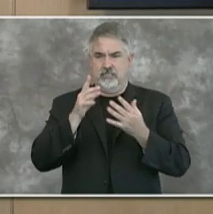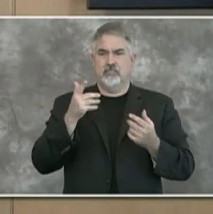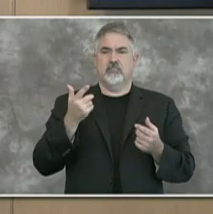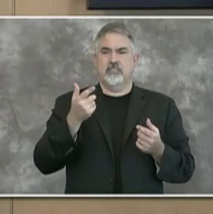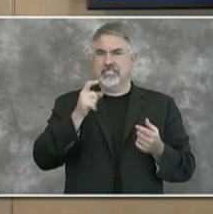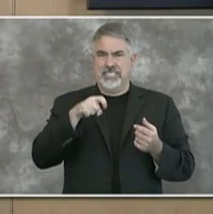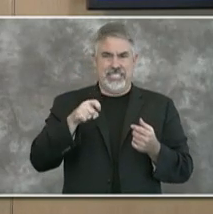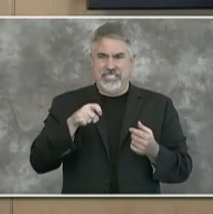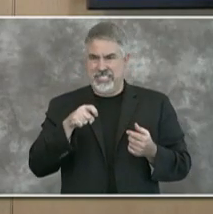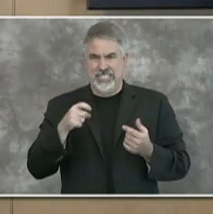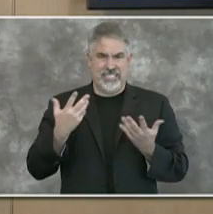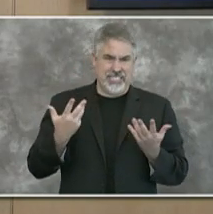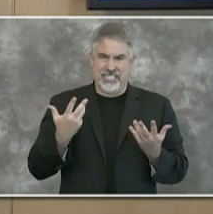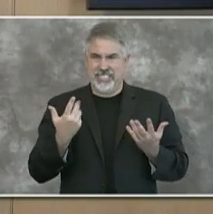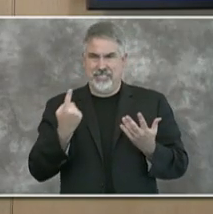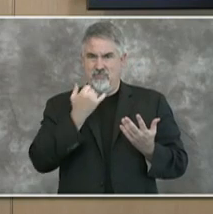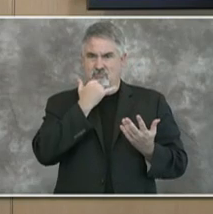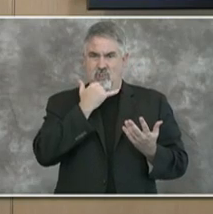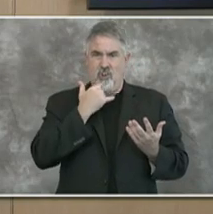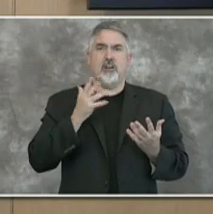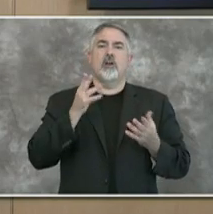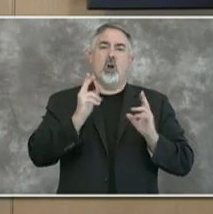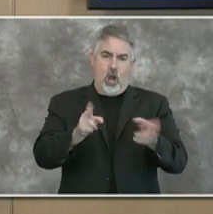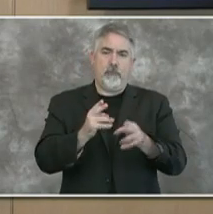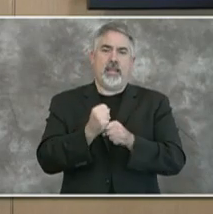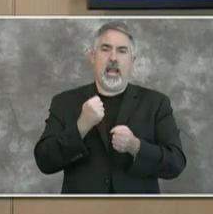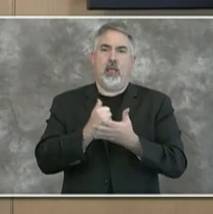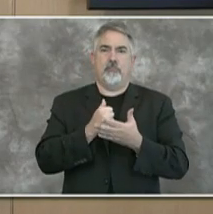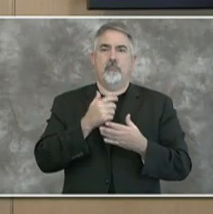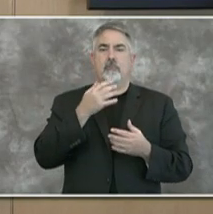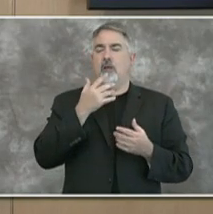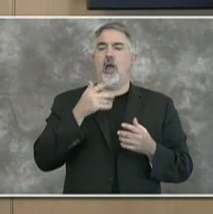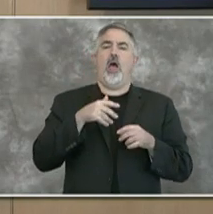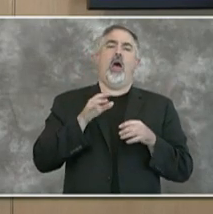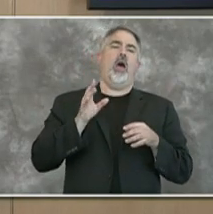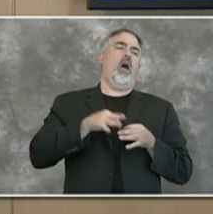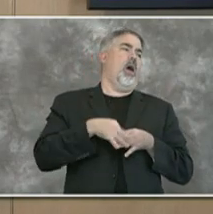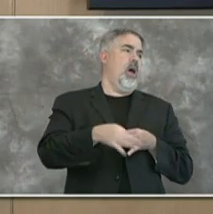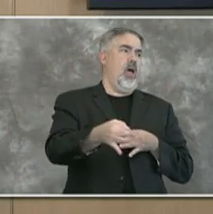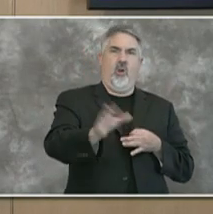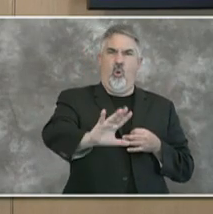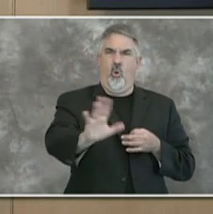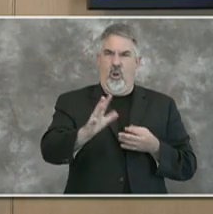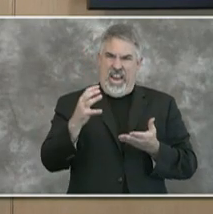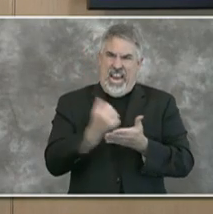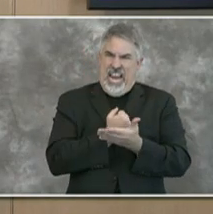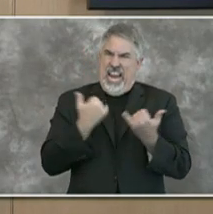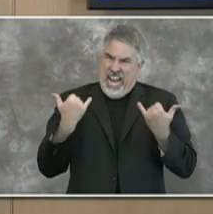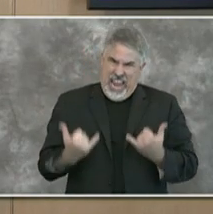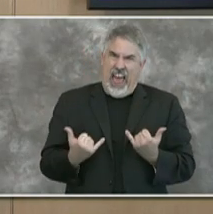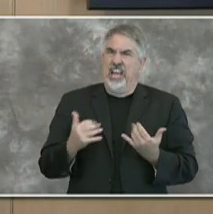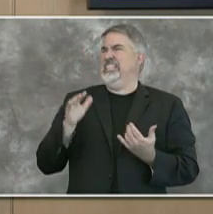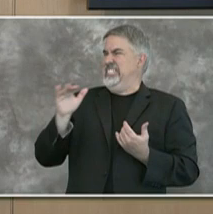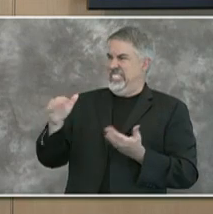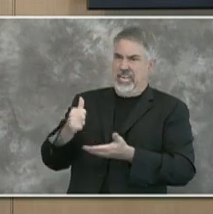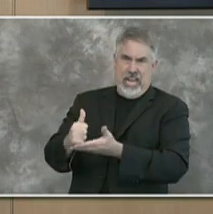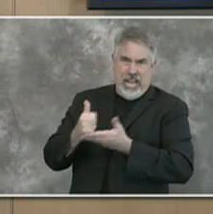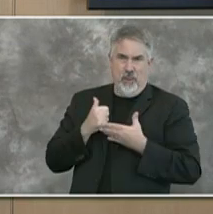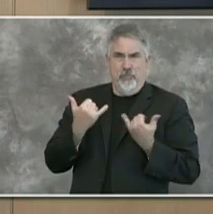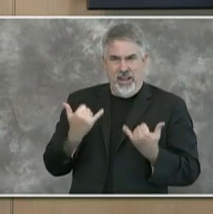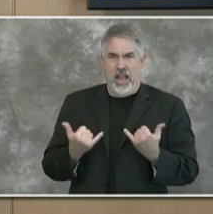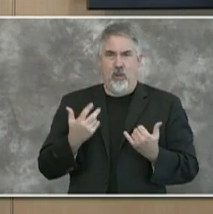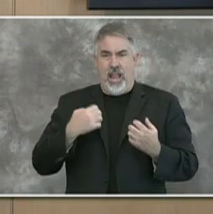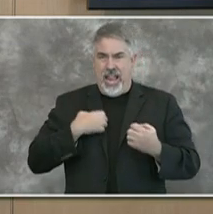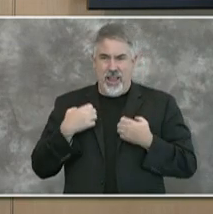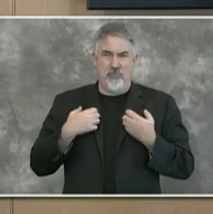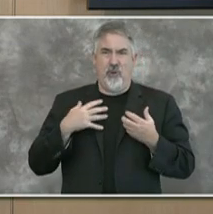off we'll be. That's why it's so important that we are keen observers of our own emotional well-being, and that most importantly, we talk